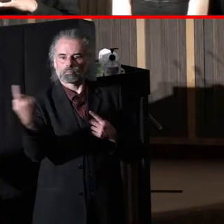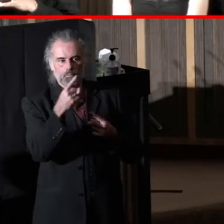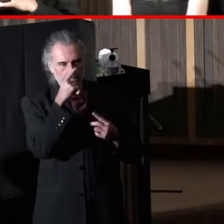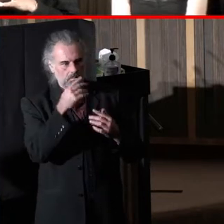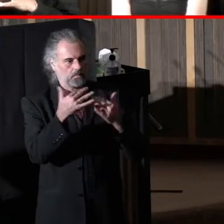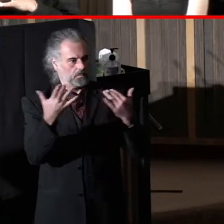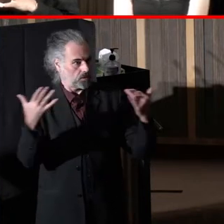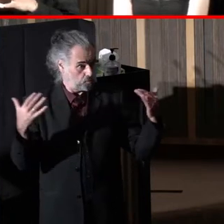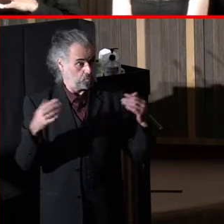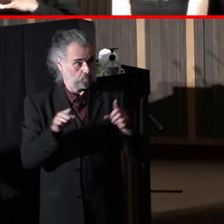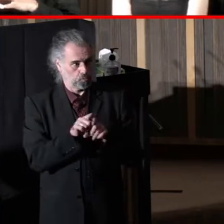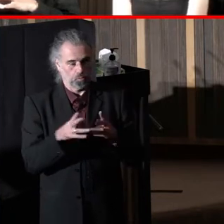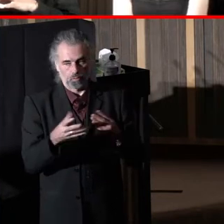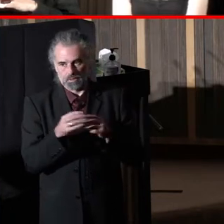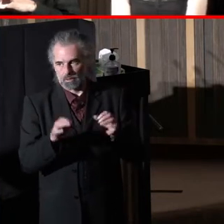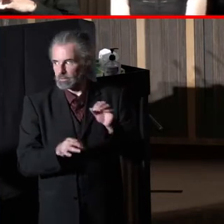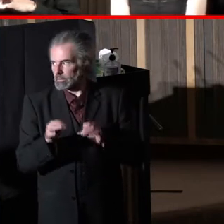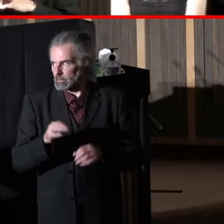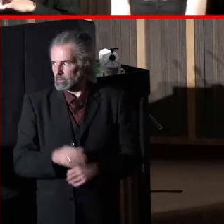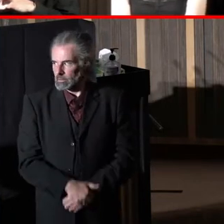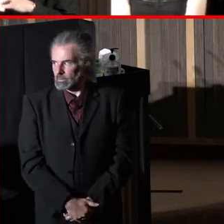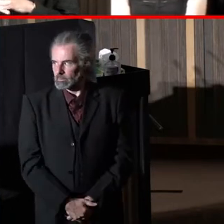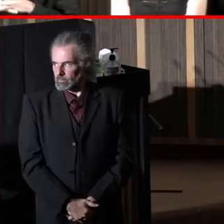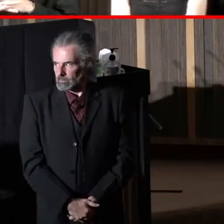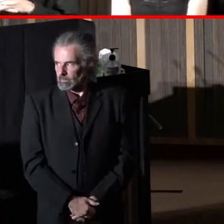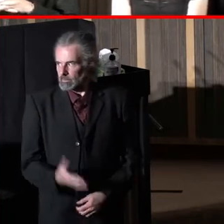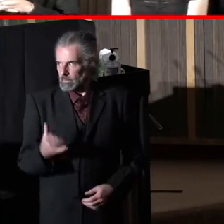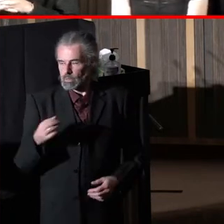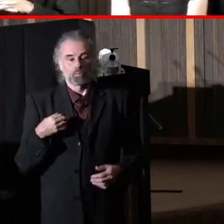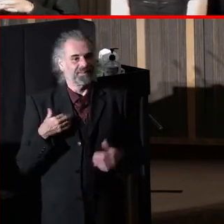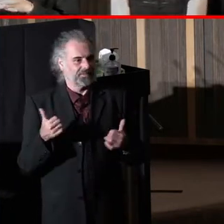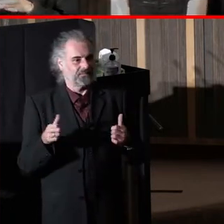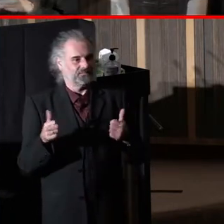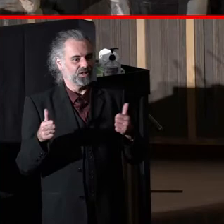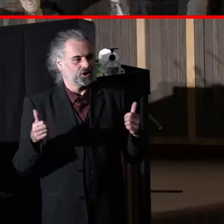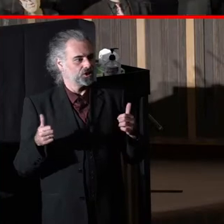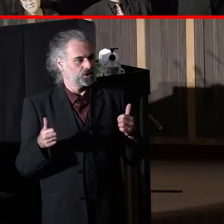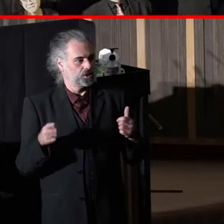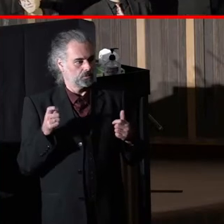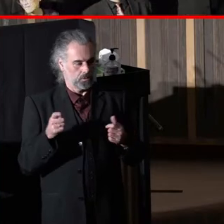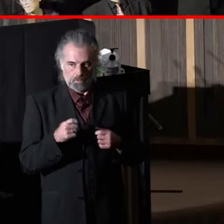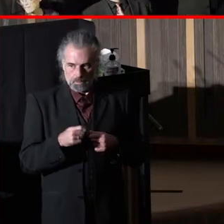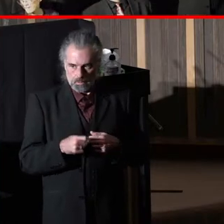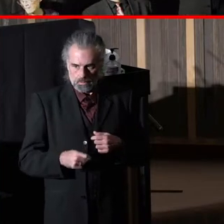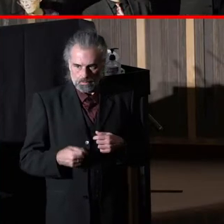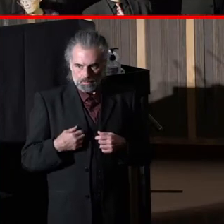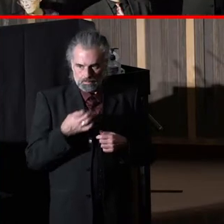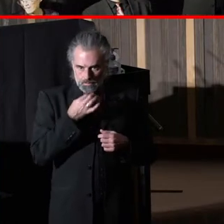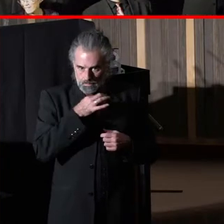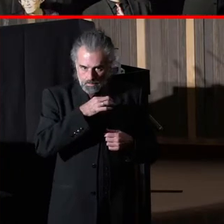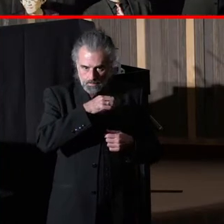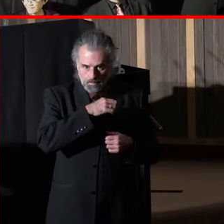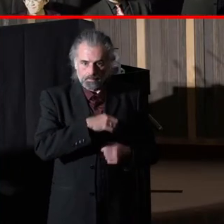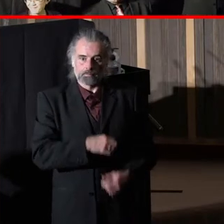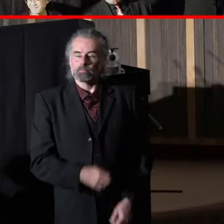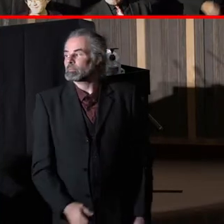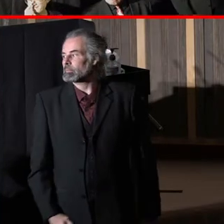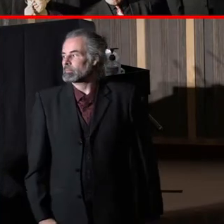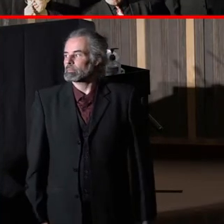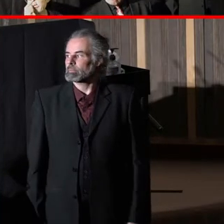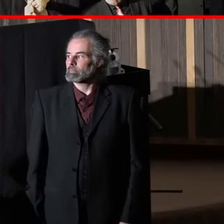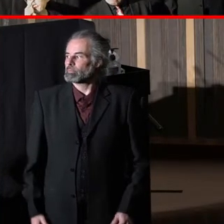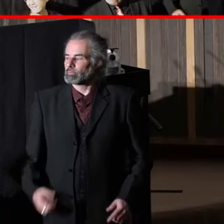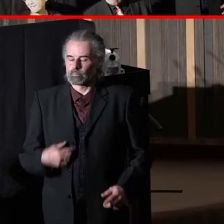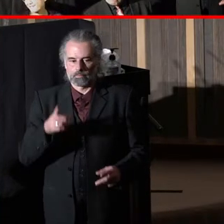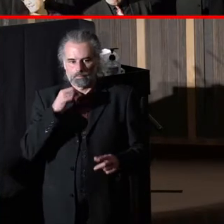audience to do that. All right, wonderful. Look, we do have to wrap up shortly, but I have a couple of questions that have come in the